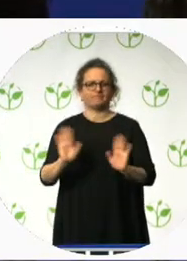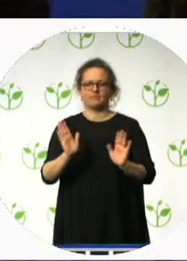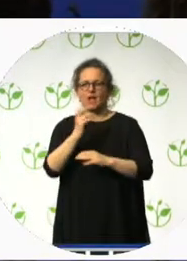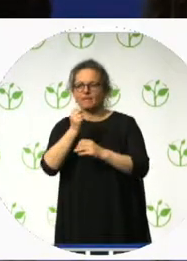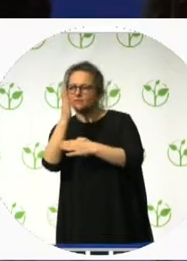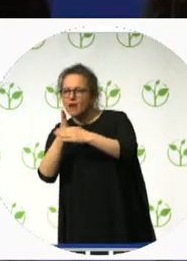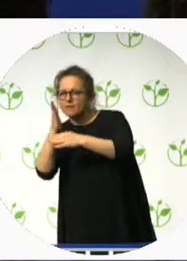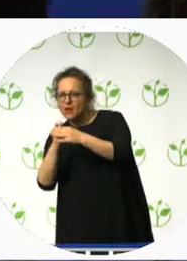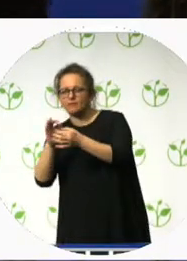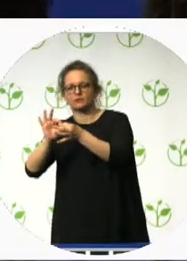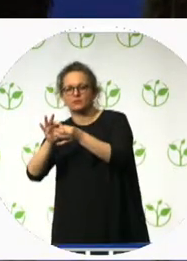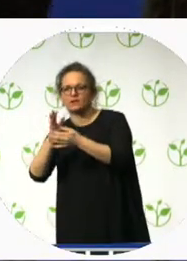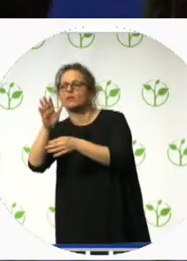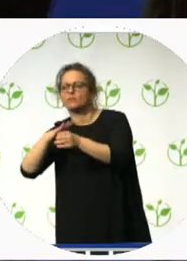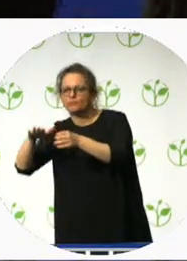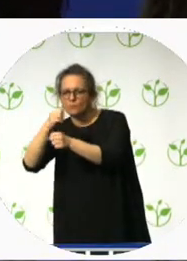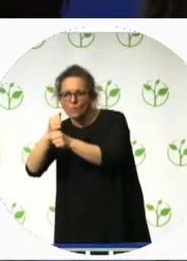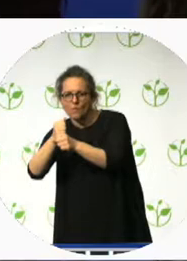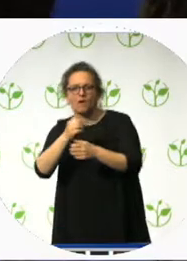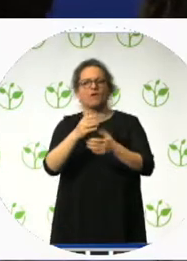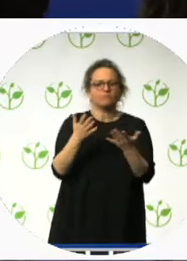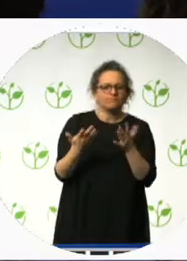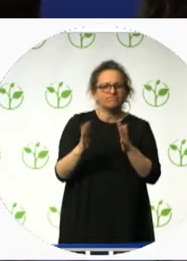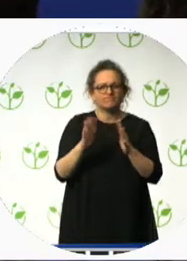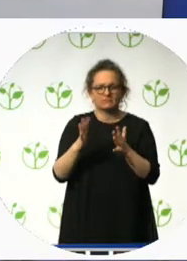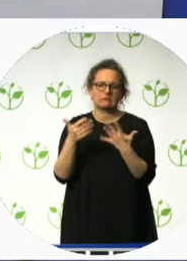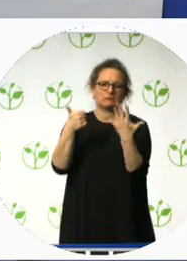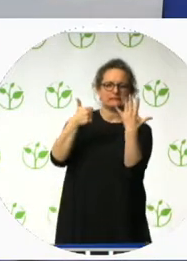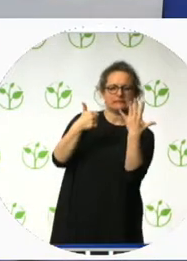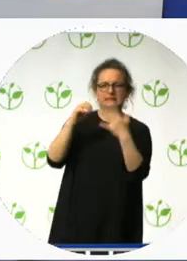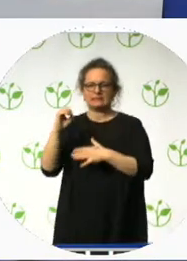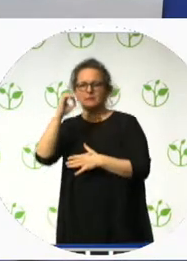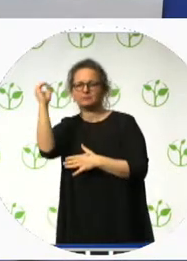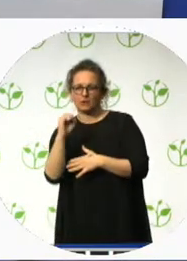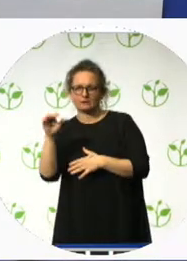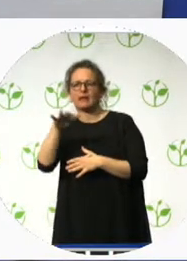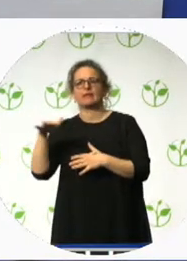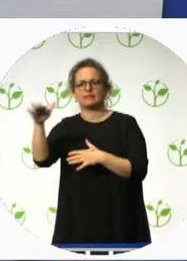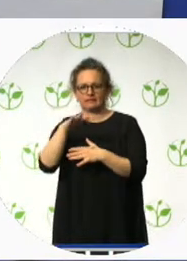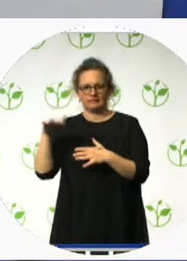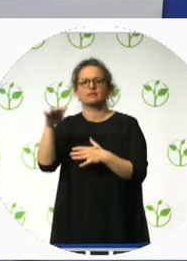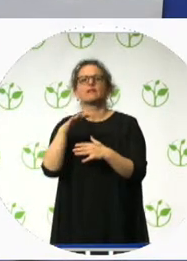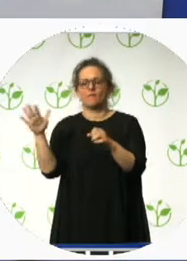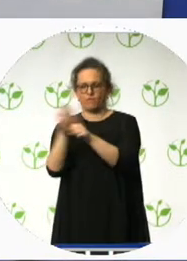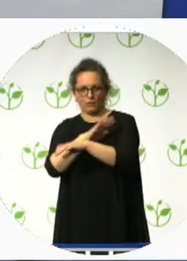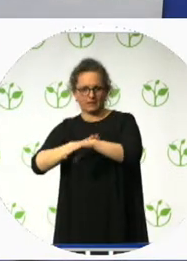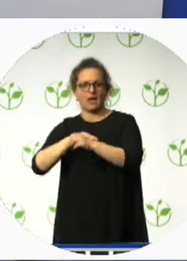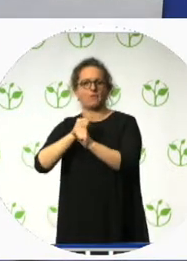important fact for deaf people and deaf power, and it's really, really necessary to have more sign language, and it's recognized